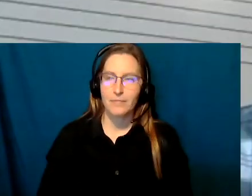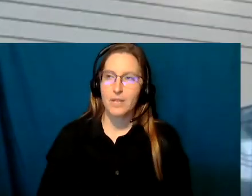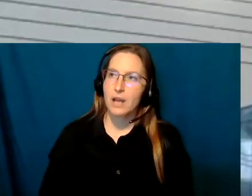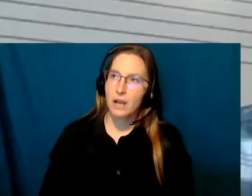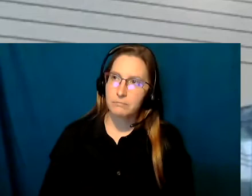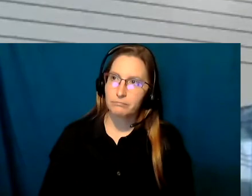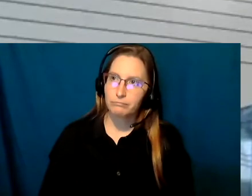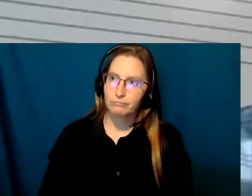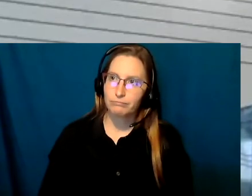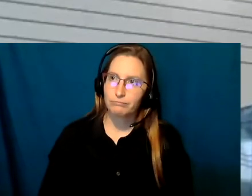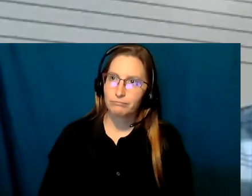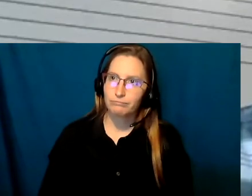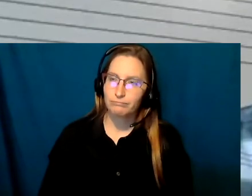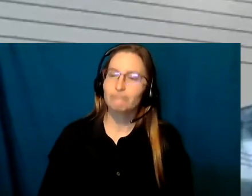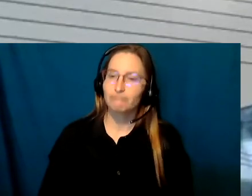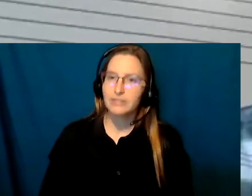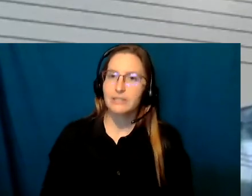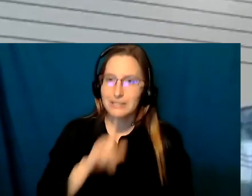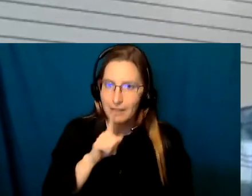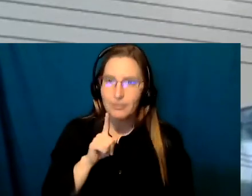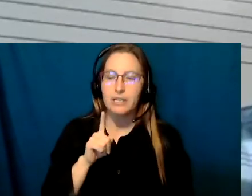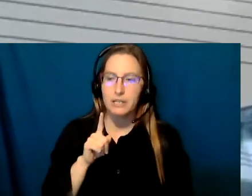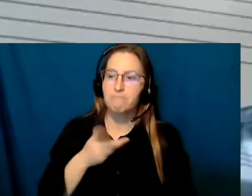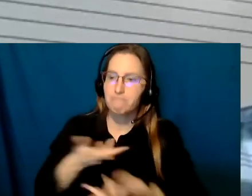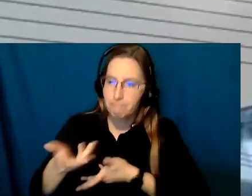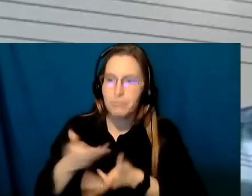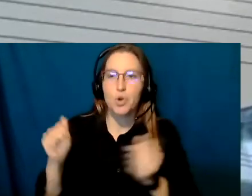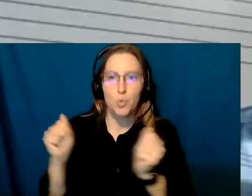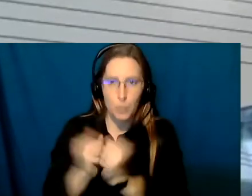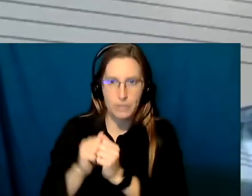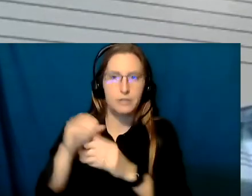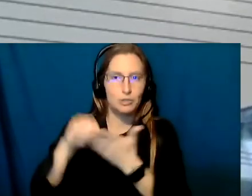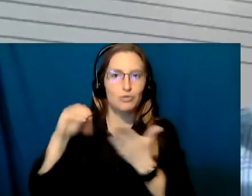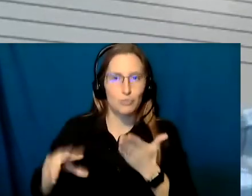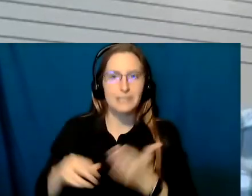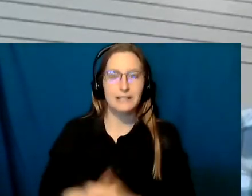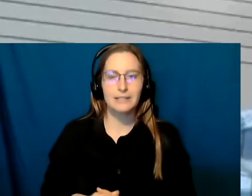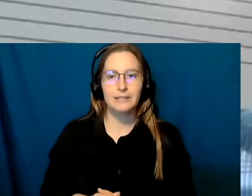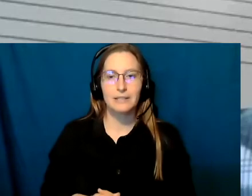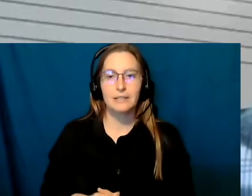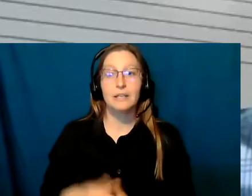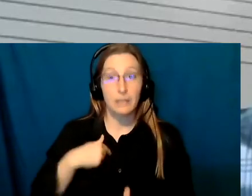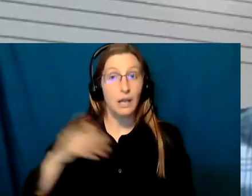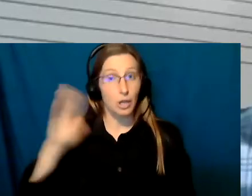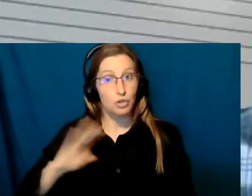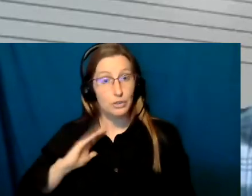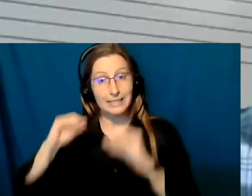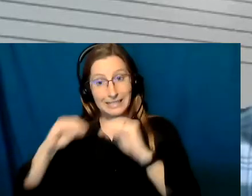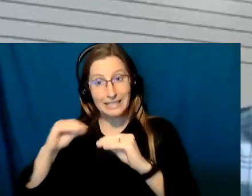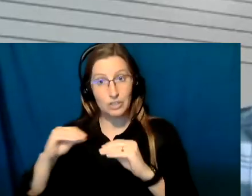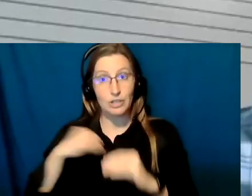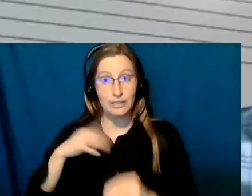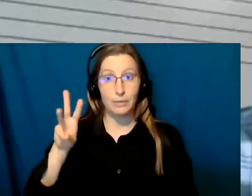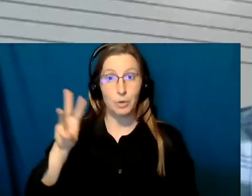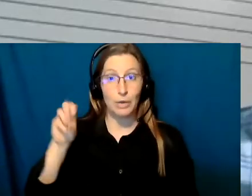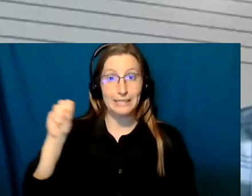I would say definitely working with the students. I actually used to teach at the School for the Deaf, so